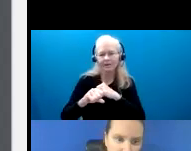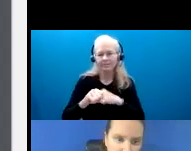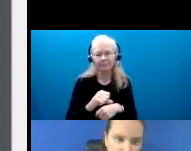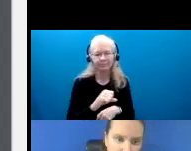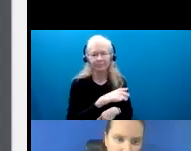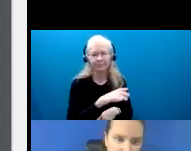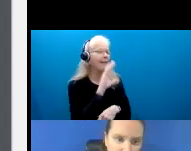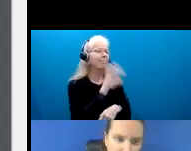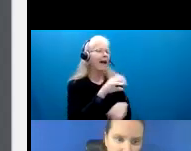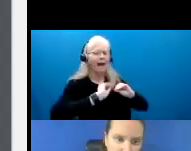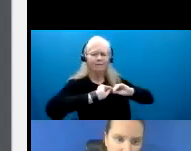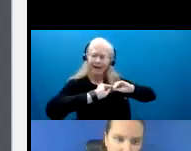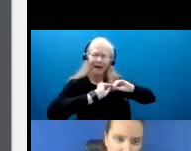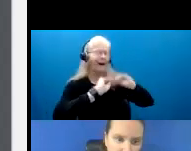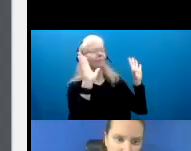Okay.